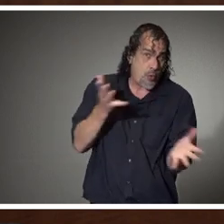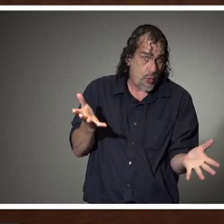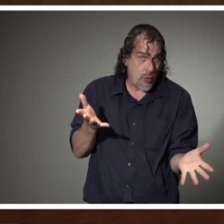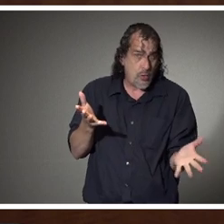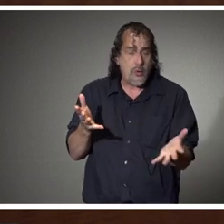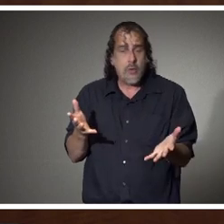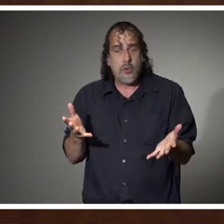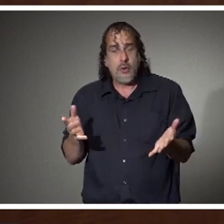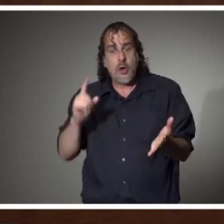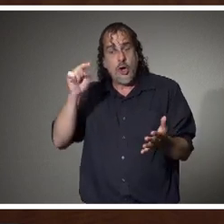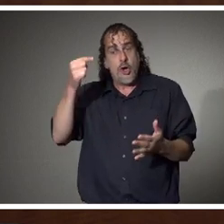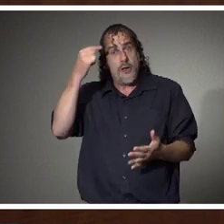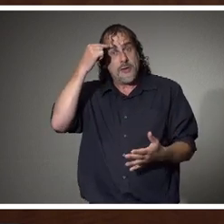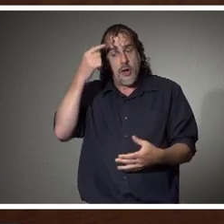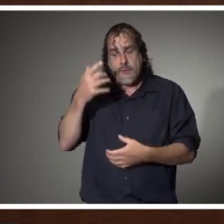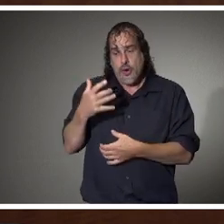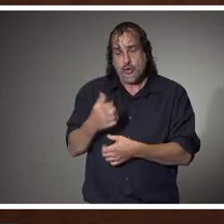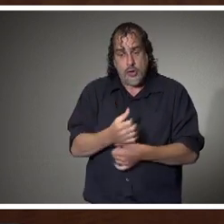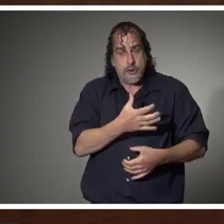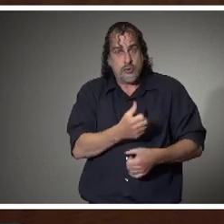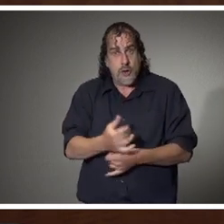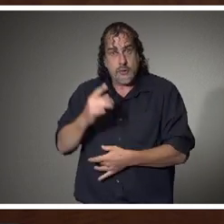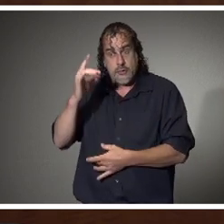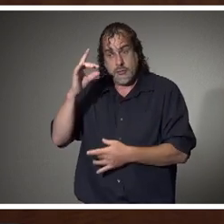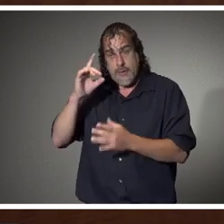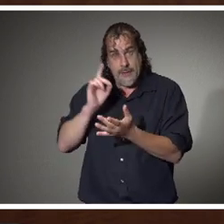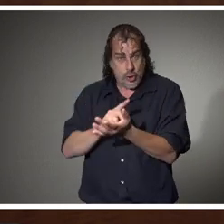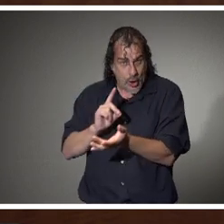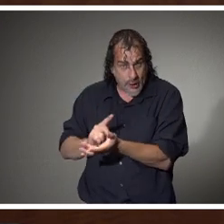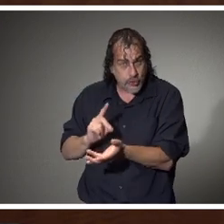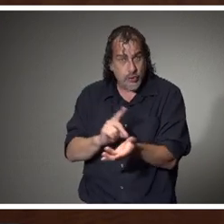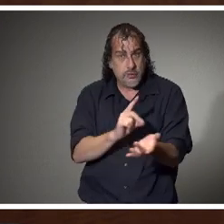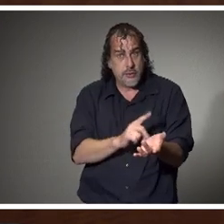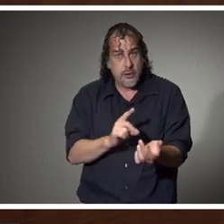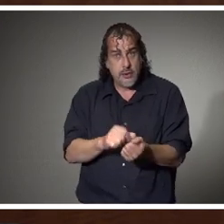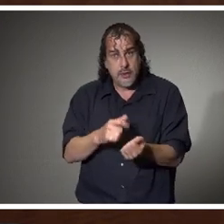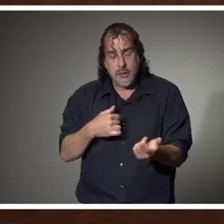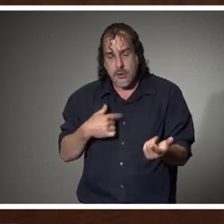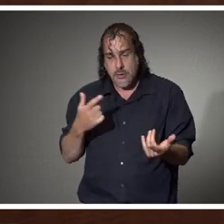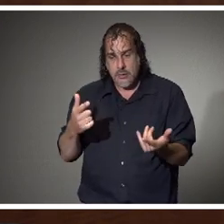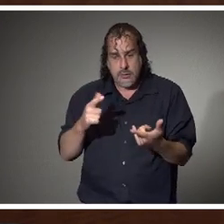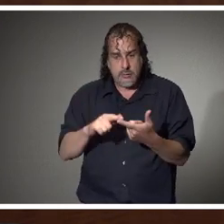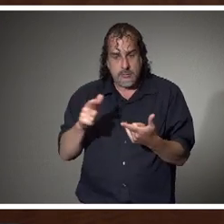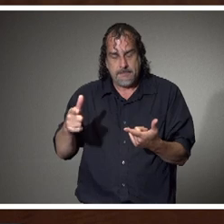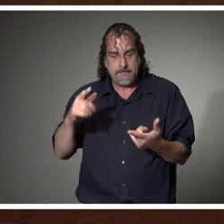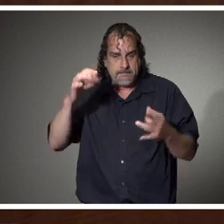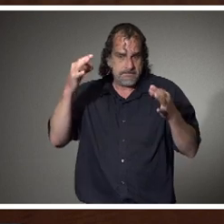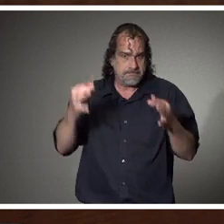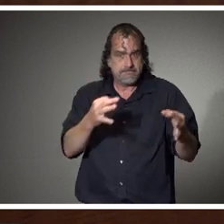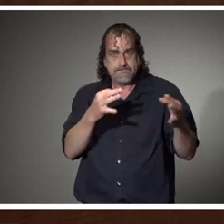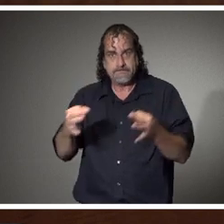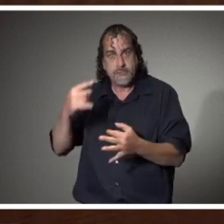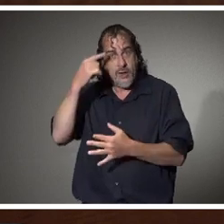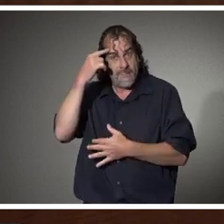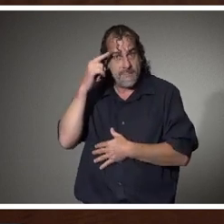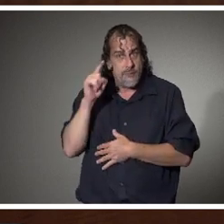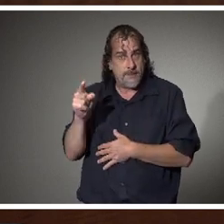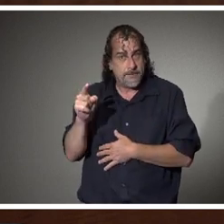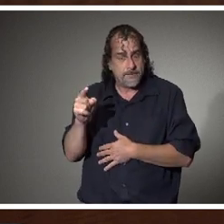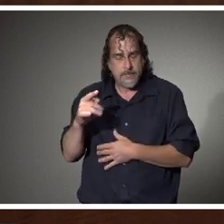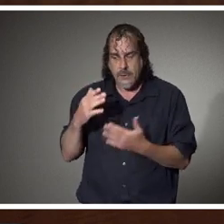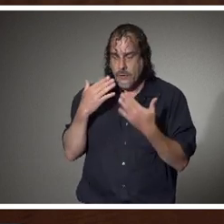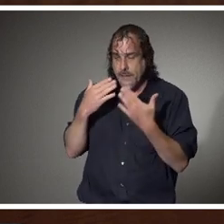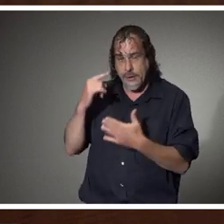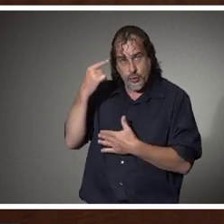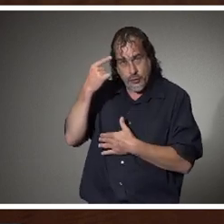governor rightly trusts doctors and healthcare providers as capable of making these decisions. So thank you, Governor,